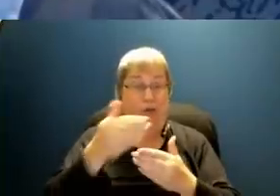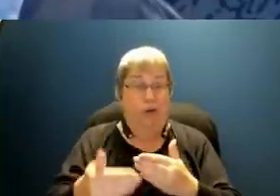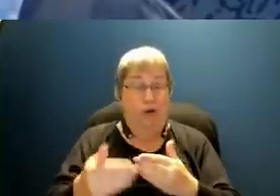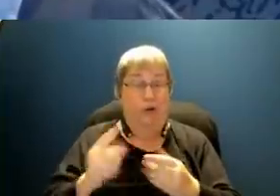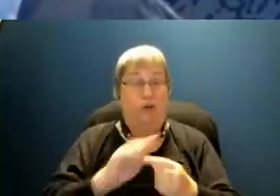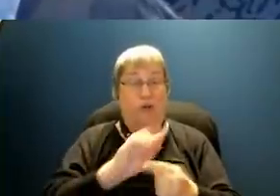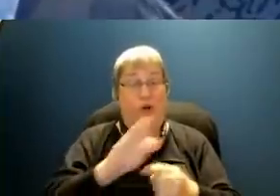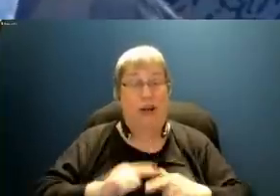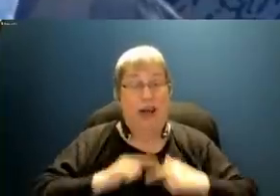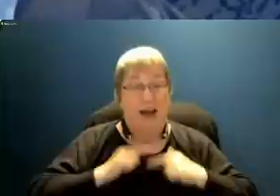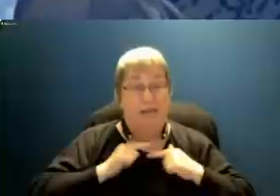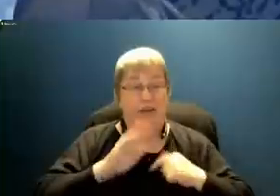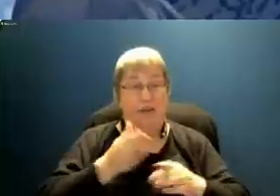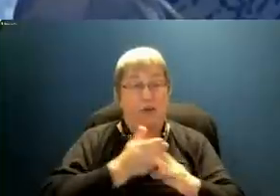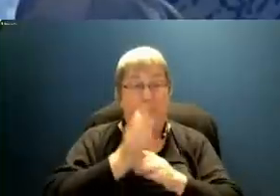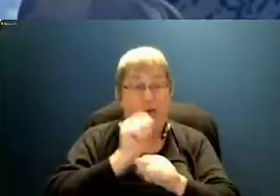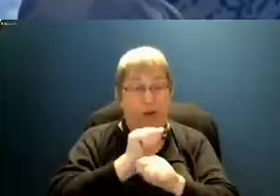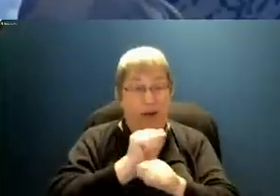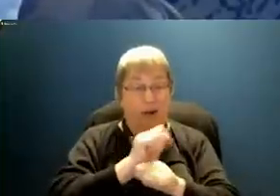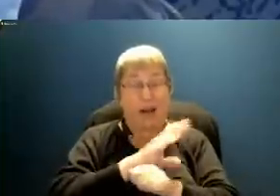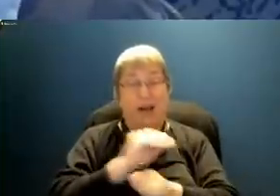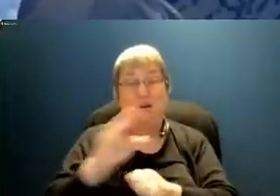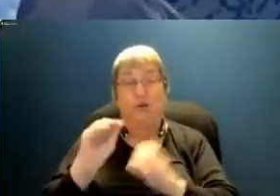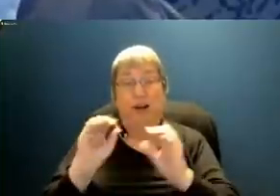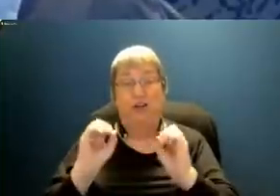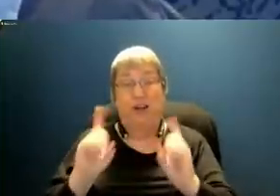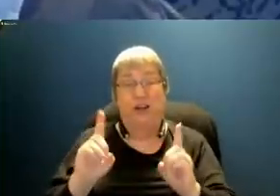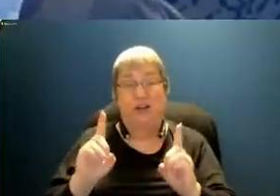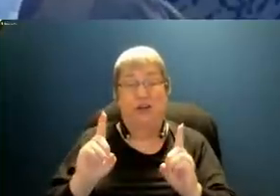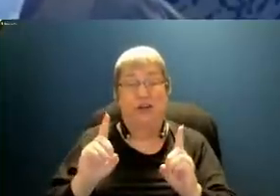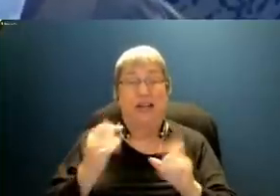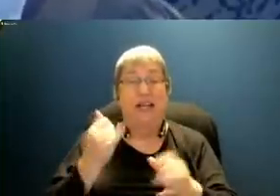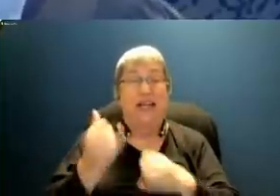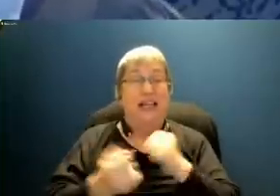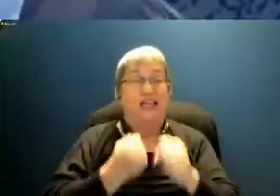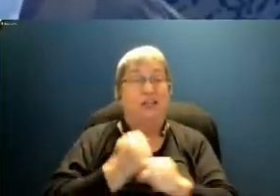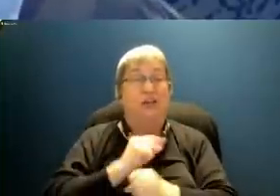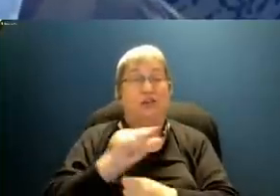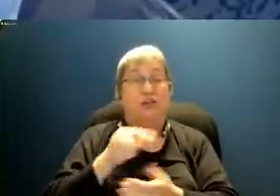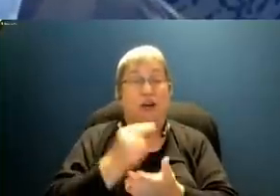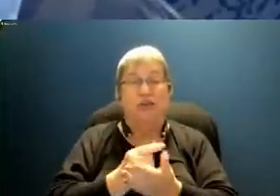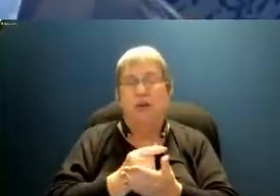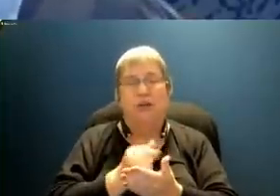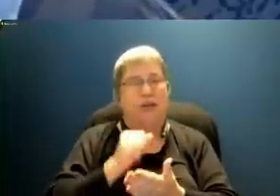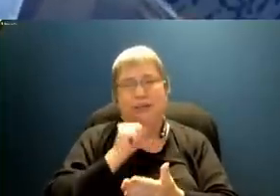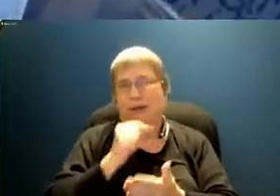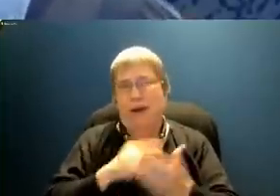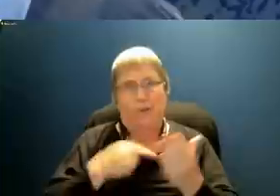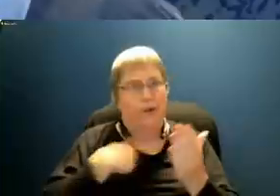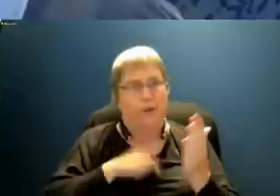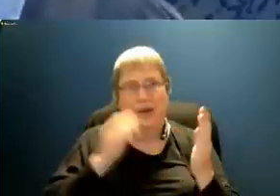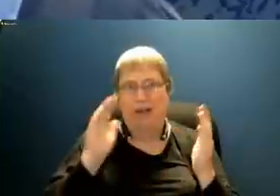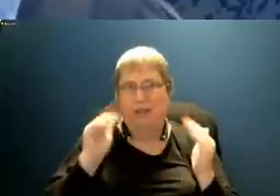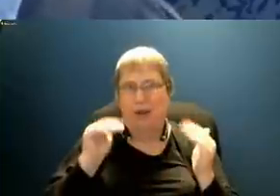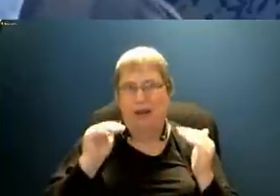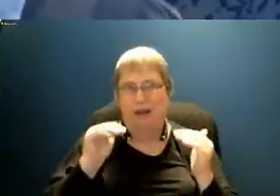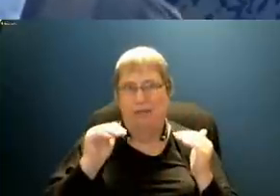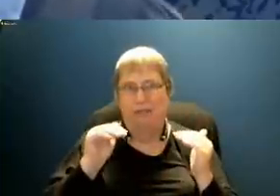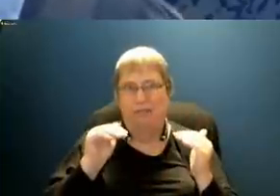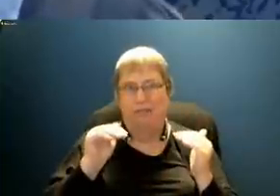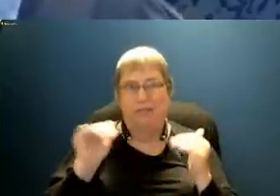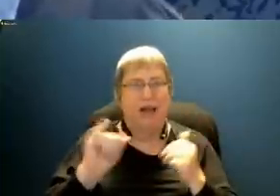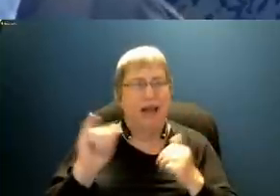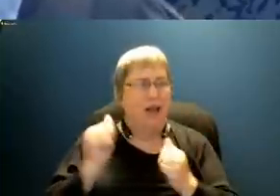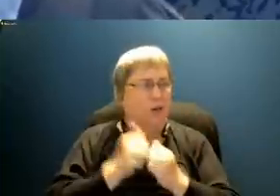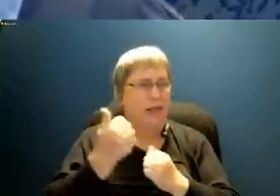education. Of course, this year's graduation isn't what any of us expected. As much as any other class in our